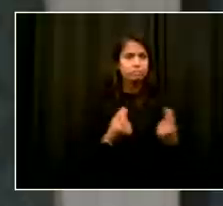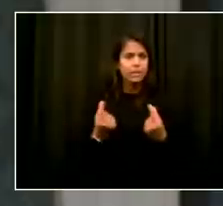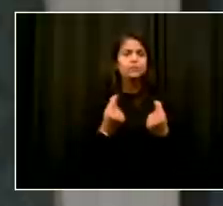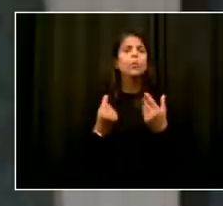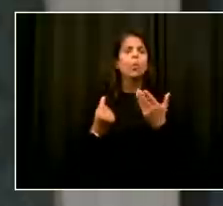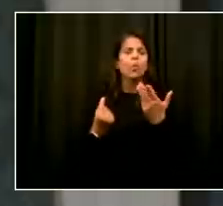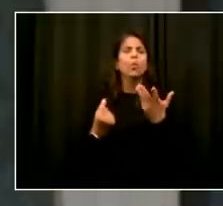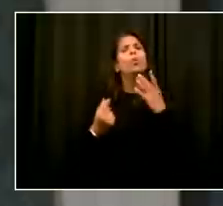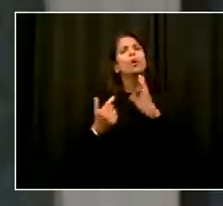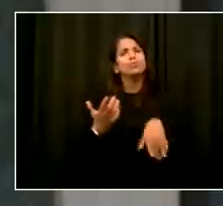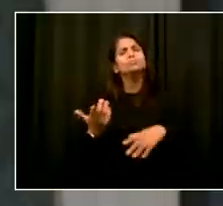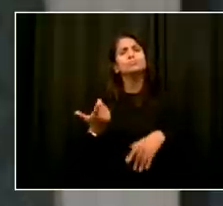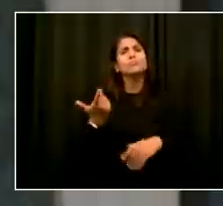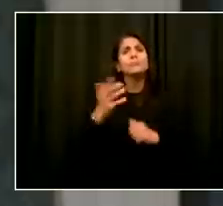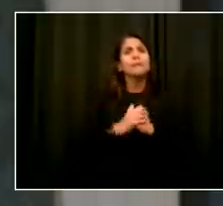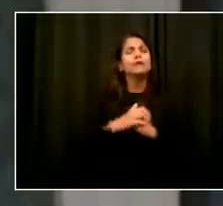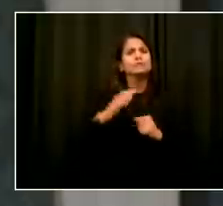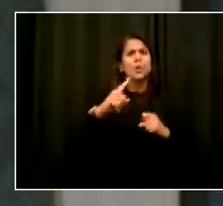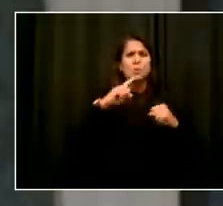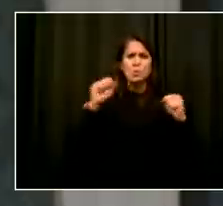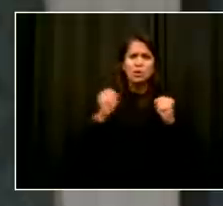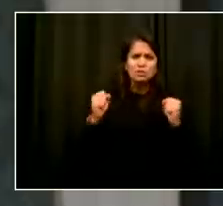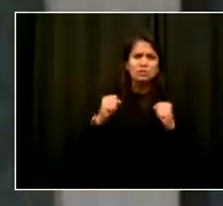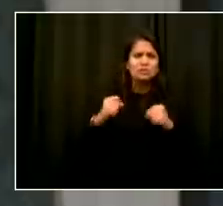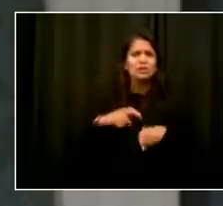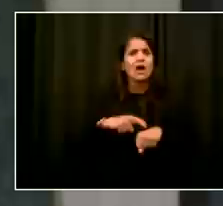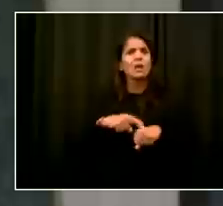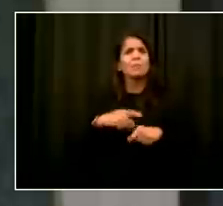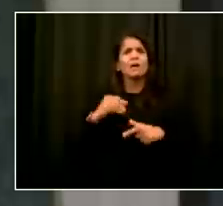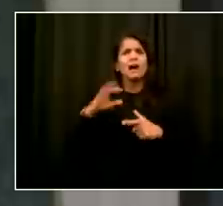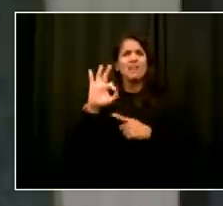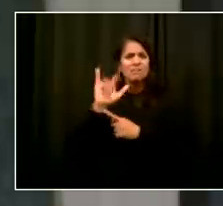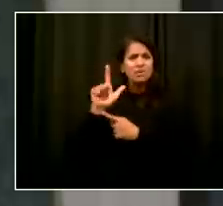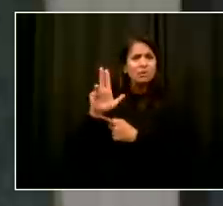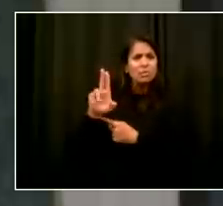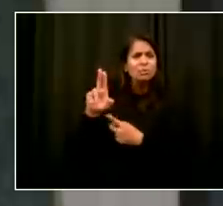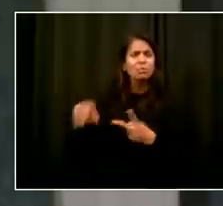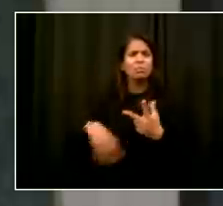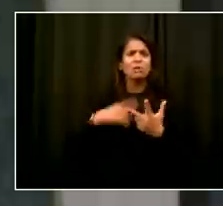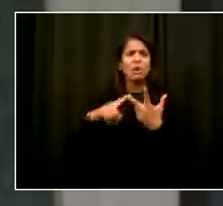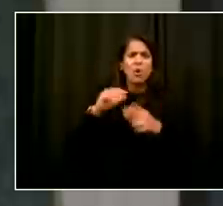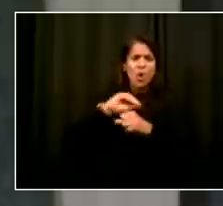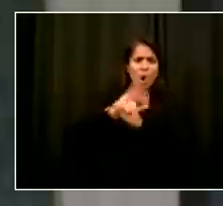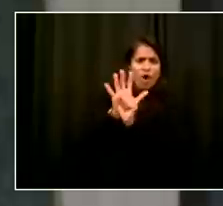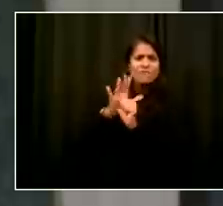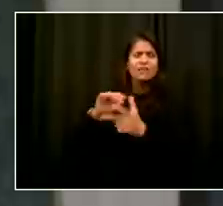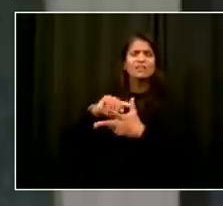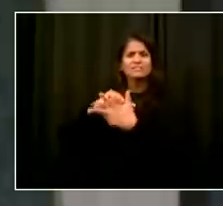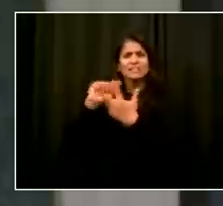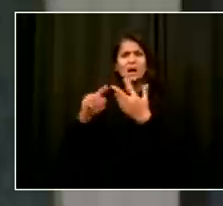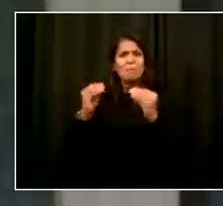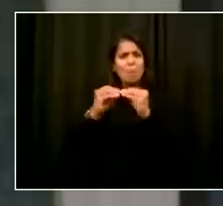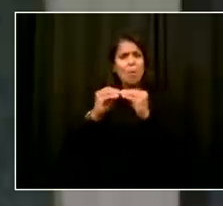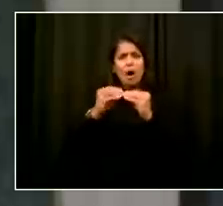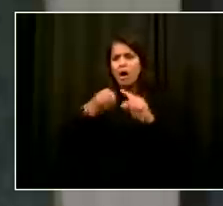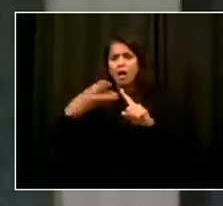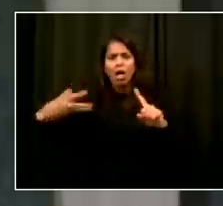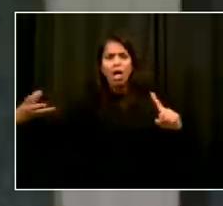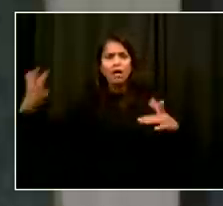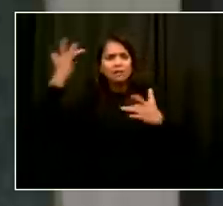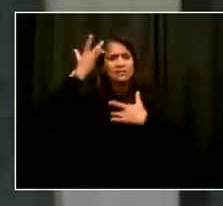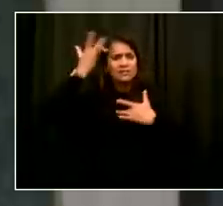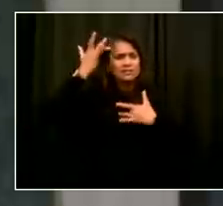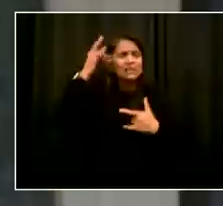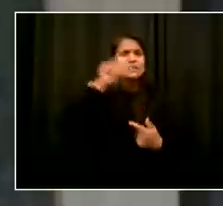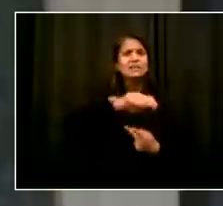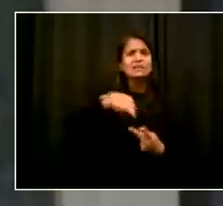it very much more difficult to collect blood. Typically, we do so in office buildings, churches, synagogues, schools, university, all